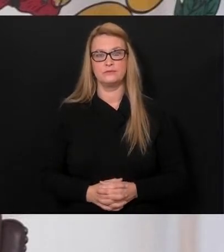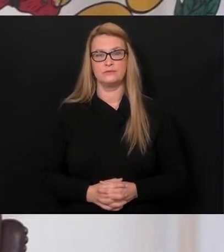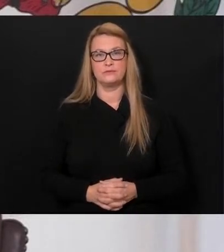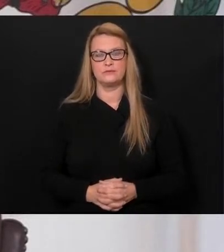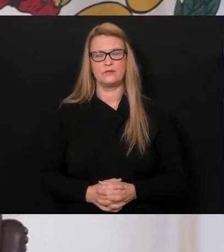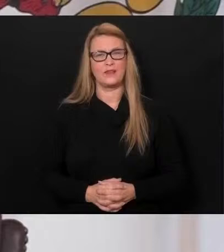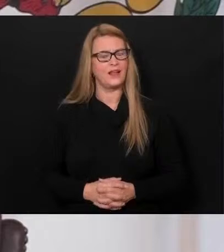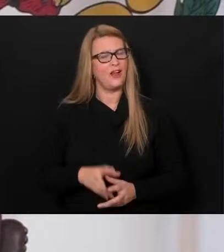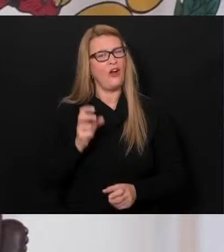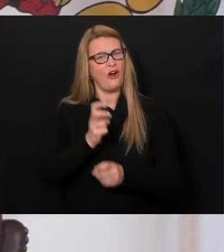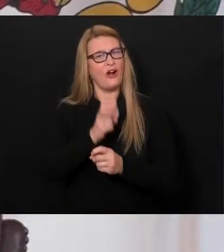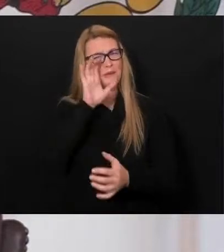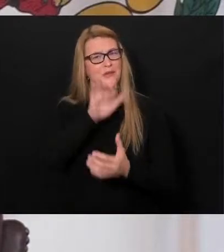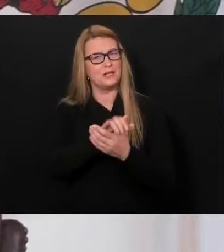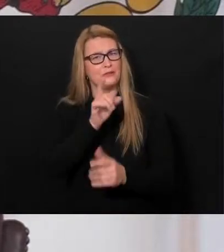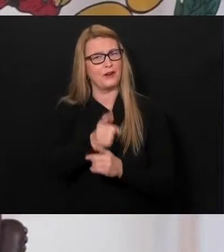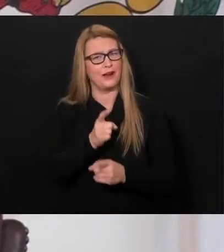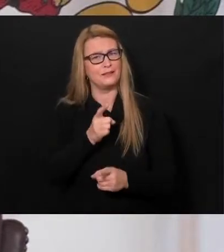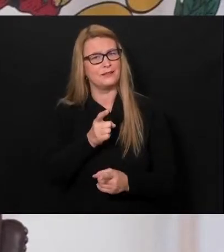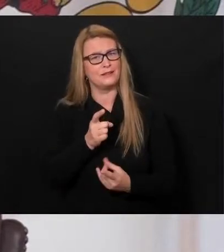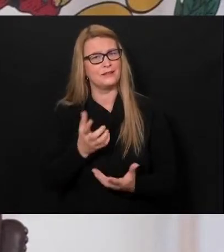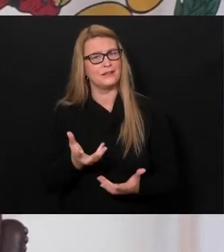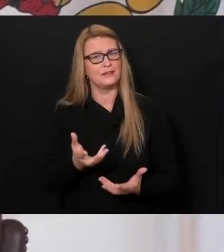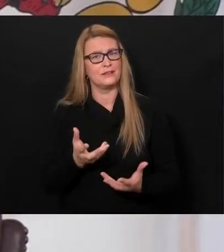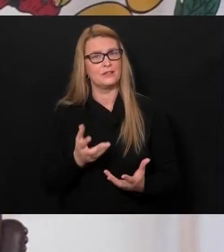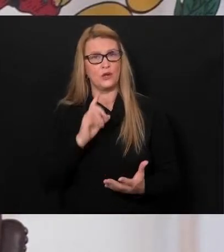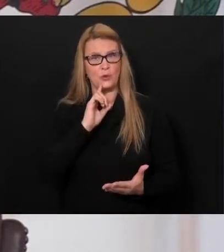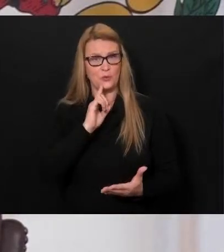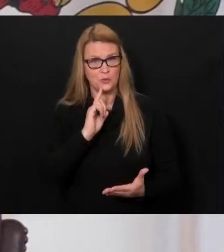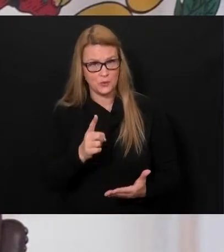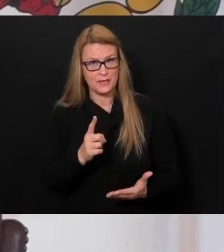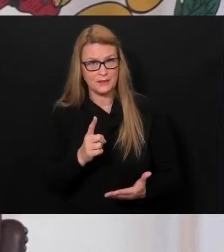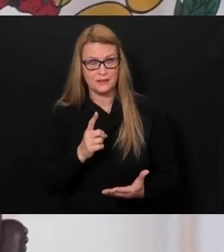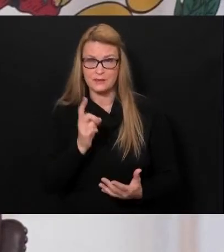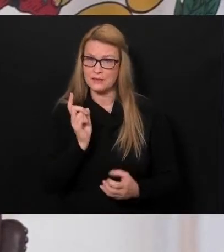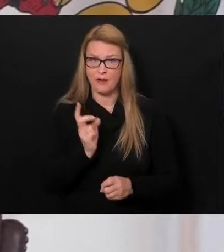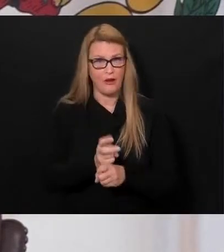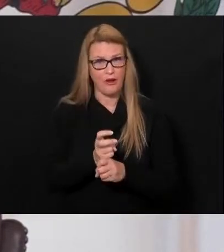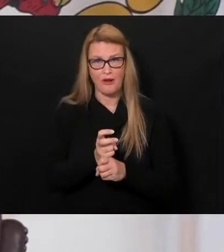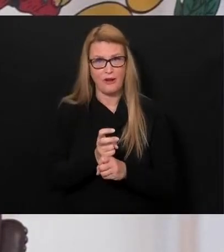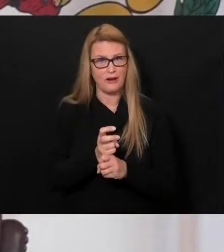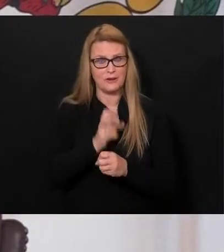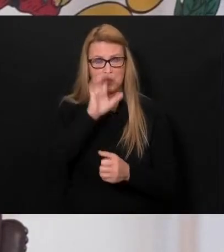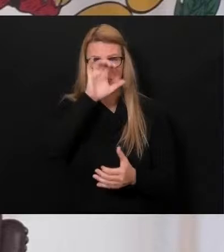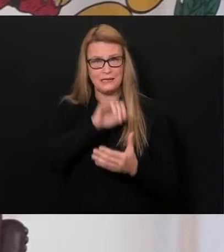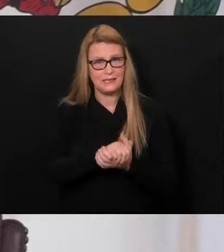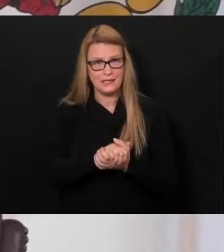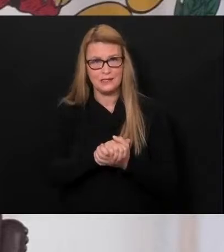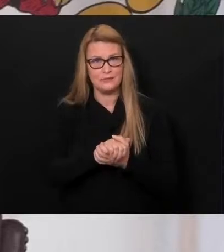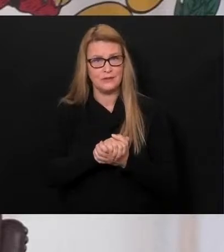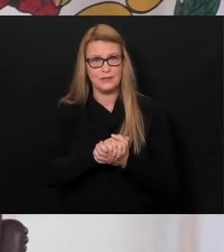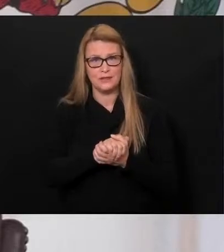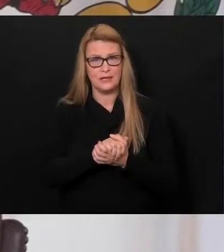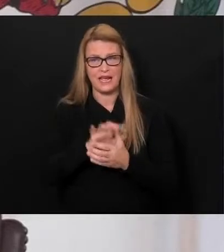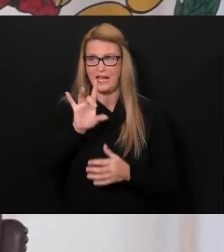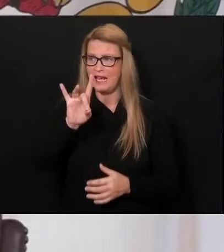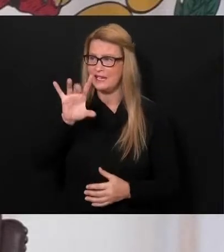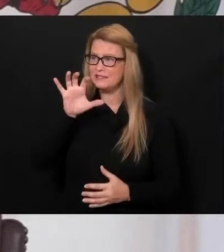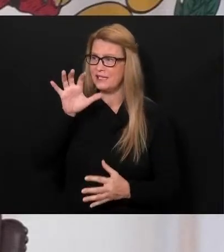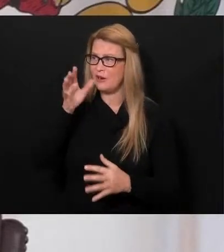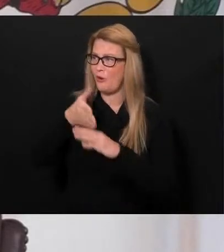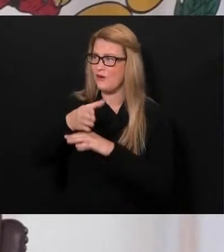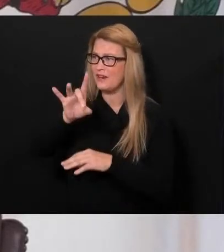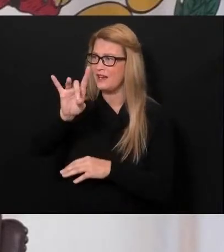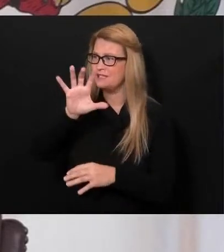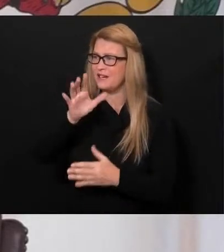hard to believe, isn't it? Really and truly, it's just hard to believe. I keep going back to